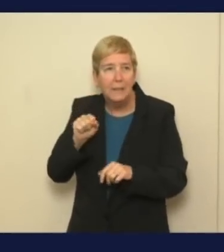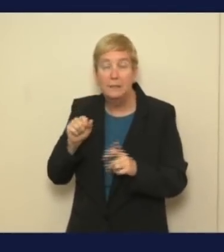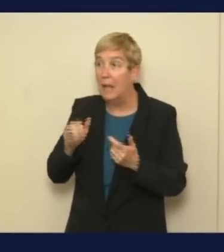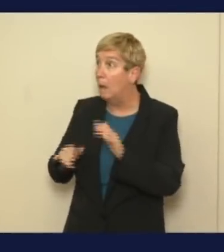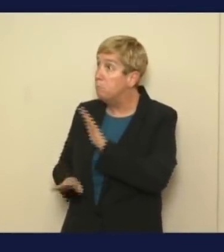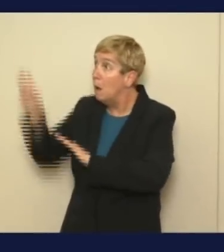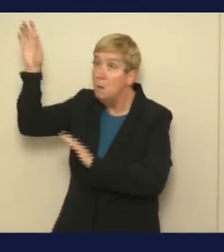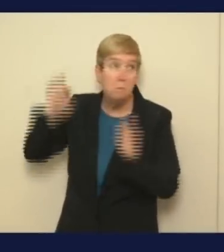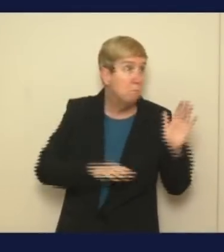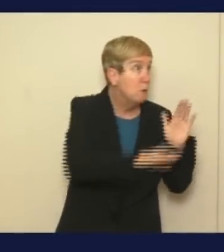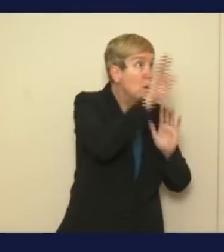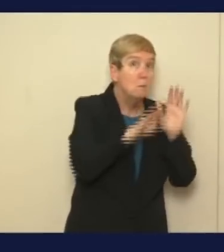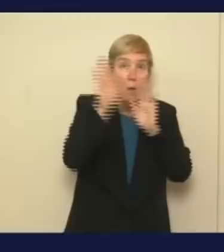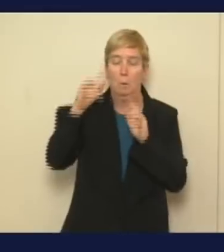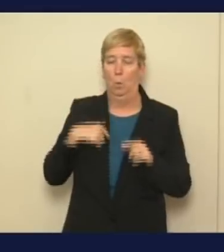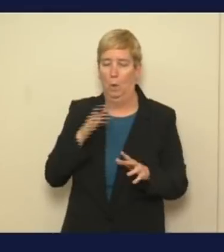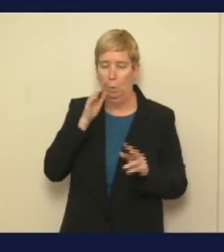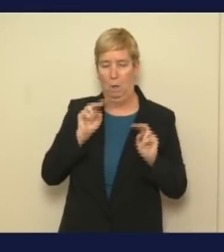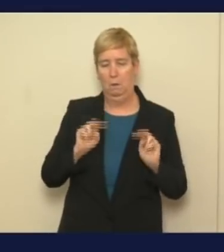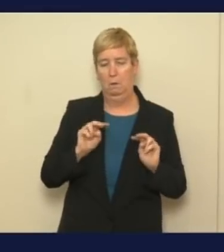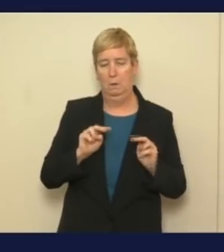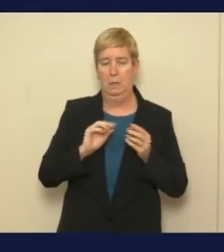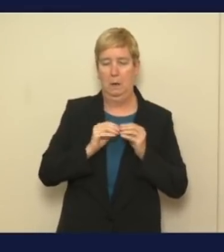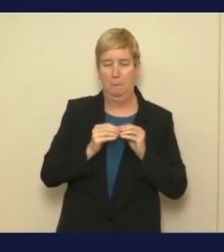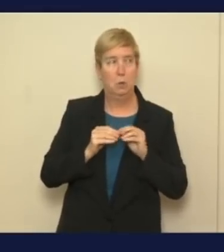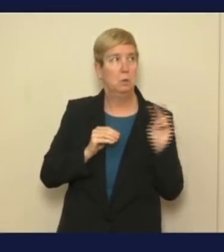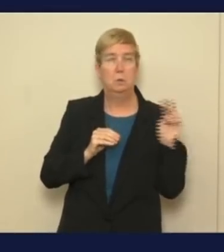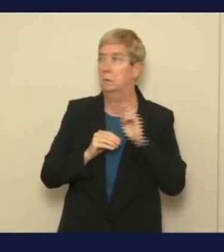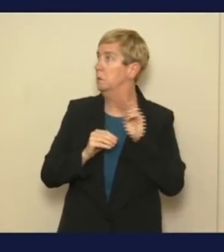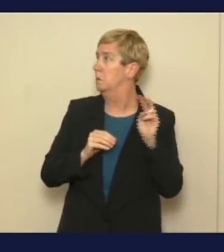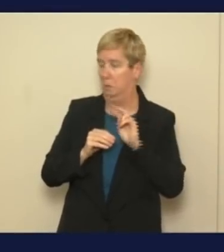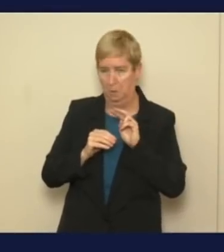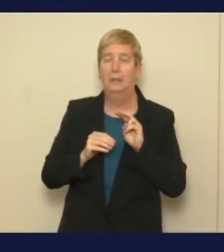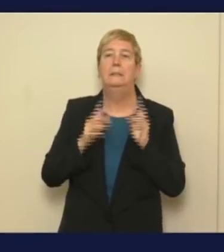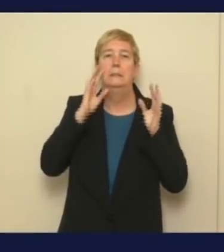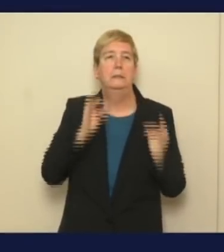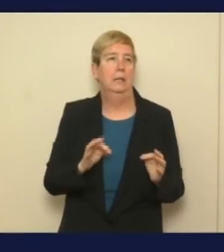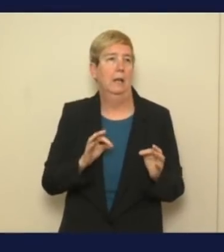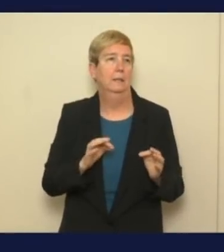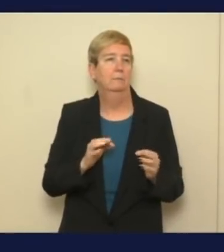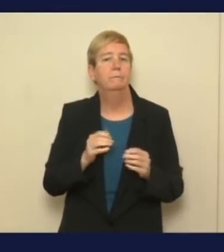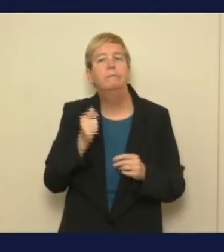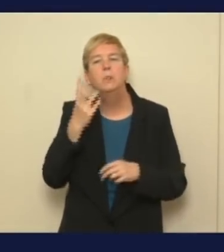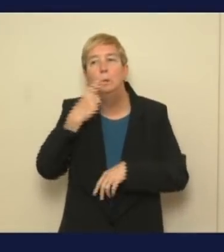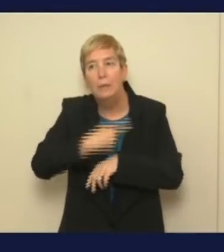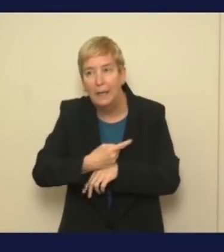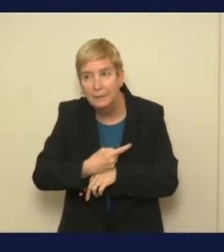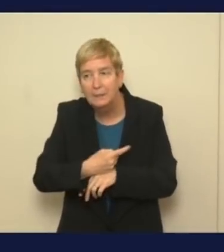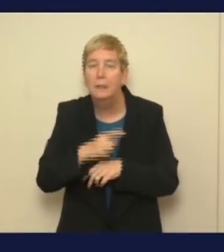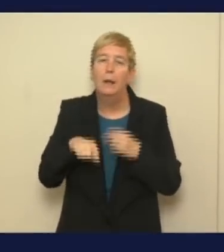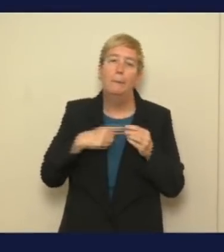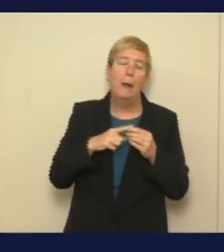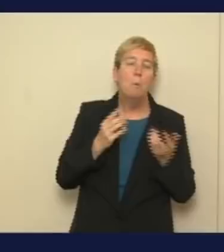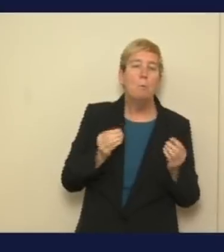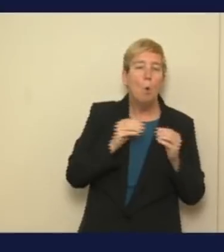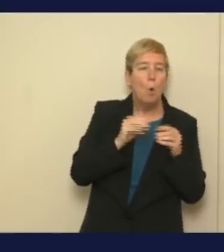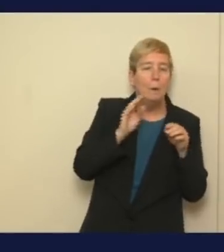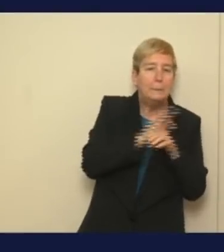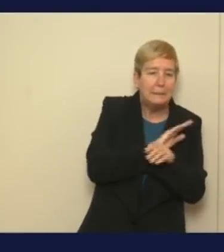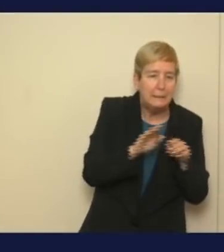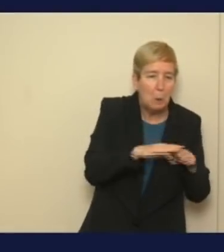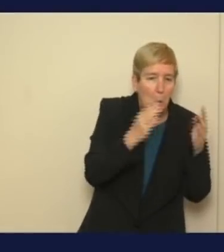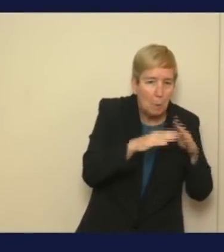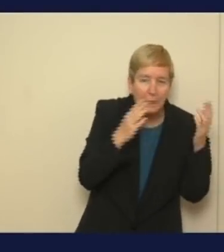making decisions about these 2 things: additional openings for businesses and raising the mass gatherings